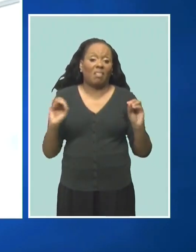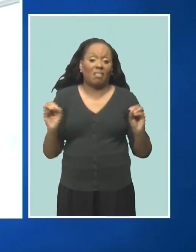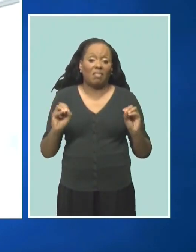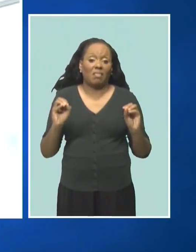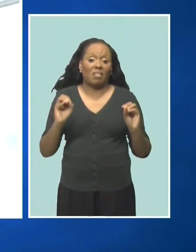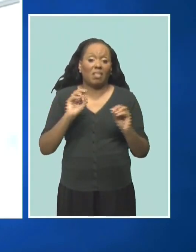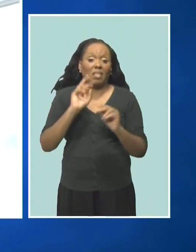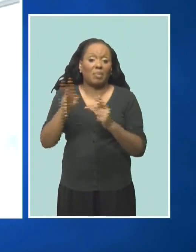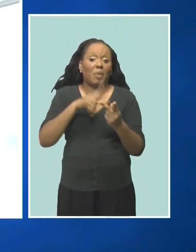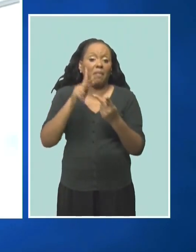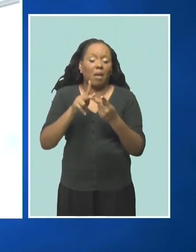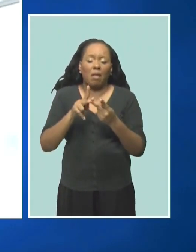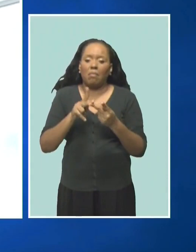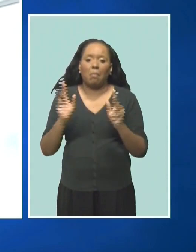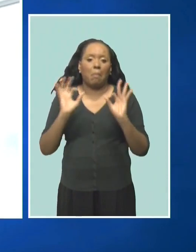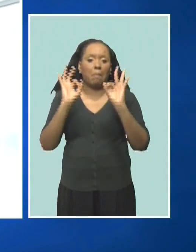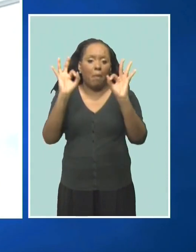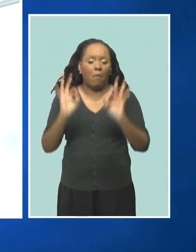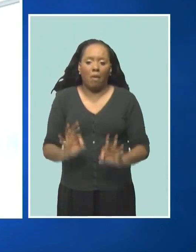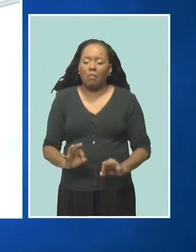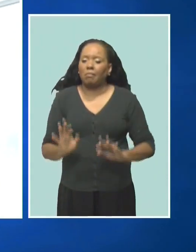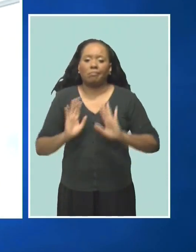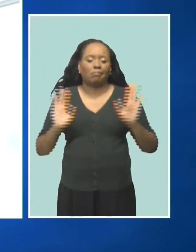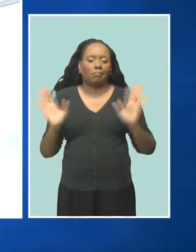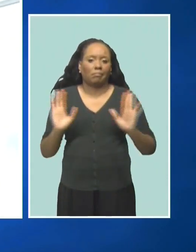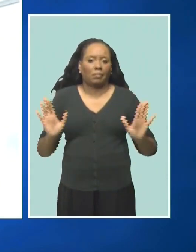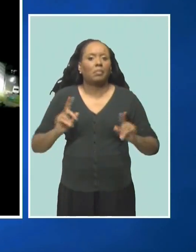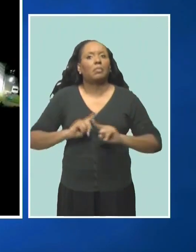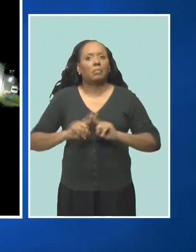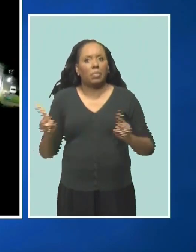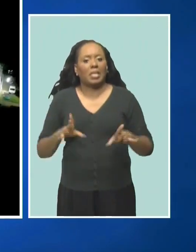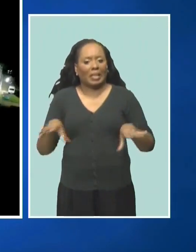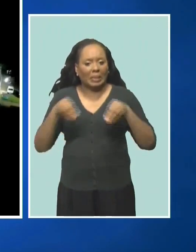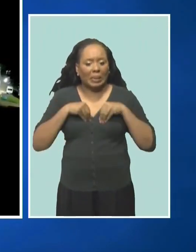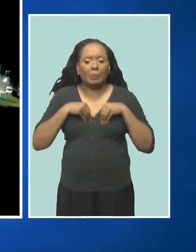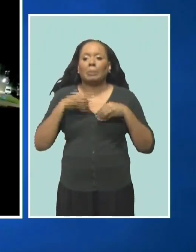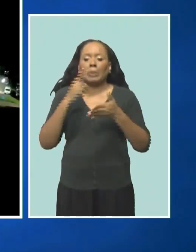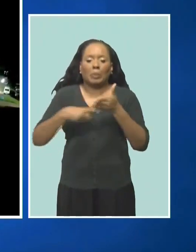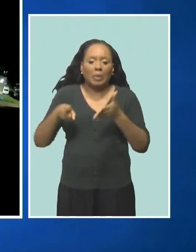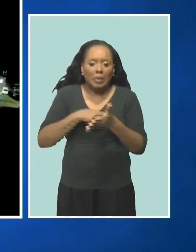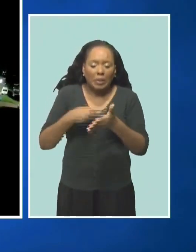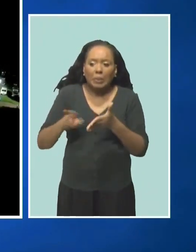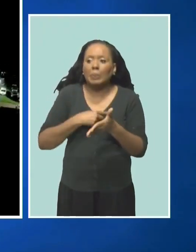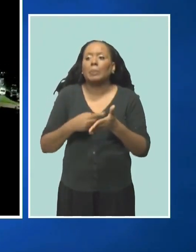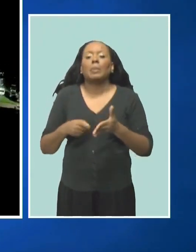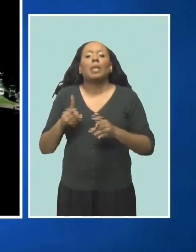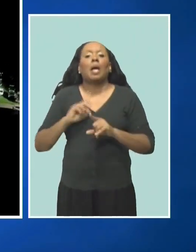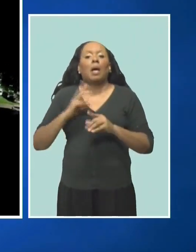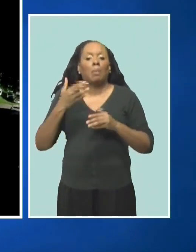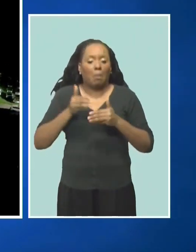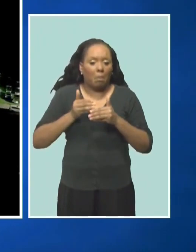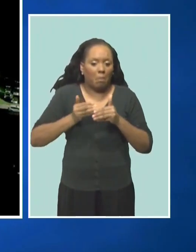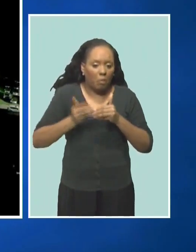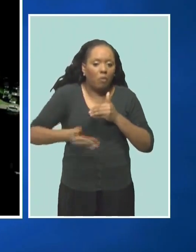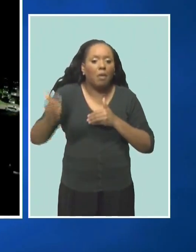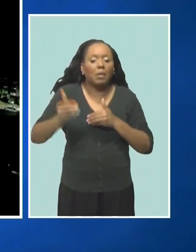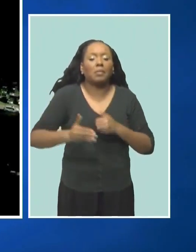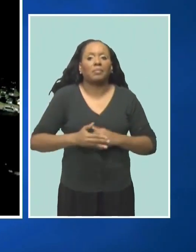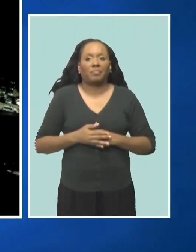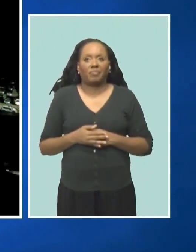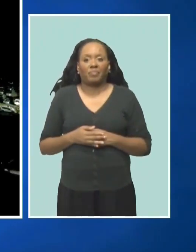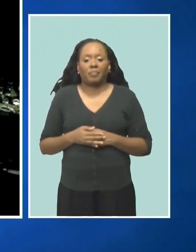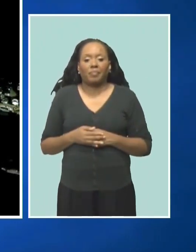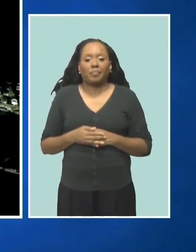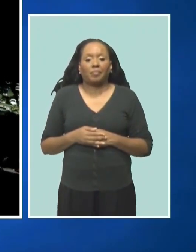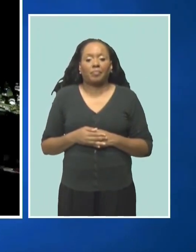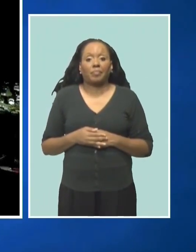the thing is you take the critiques and you work with them. Meanwhile, Mr. Clark says, in his opinion, the Soca